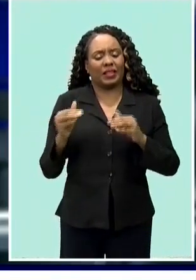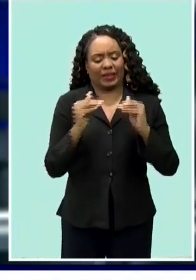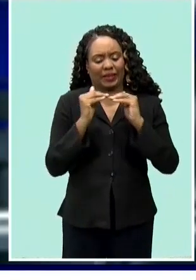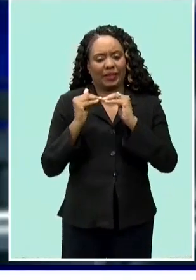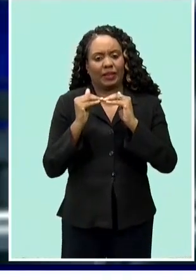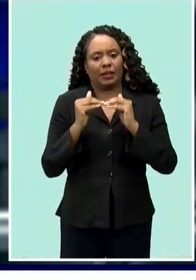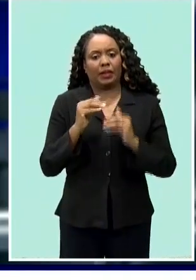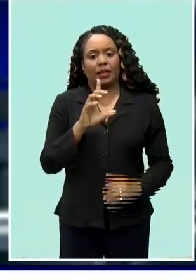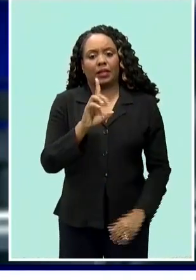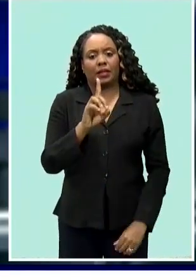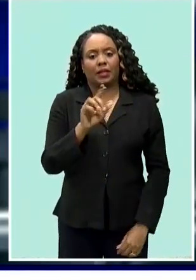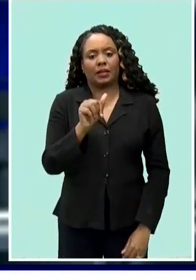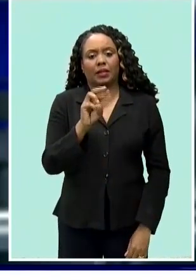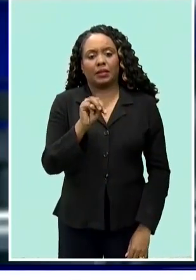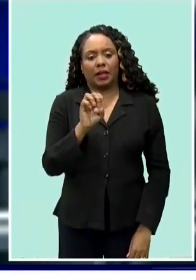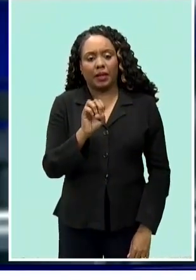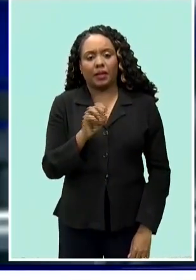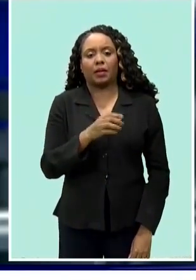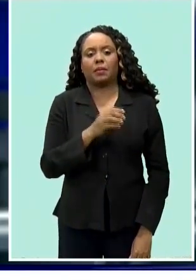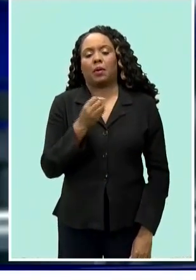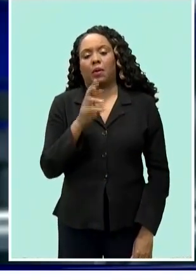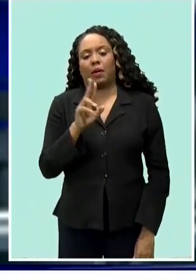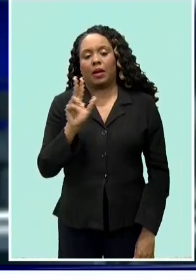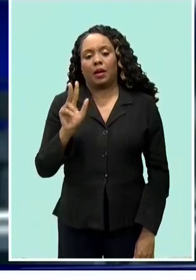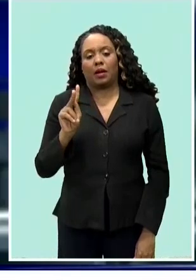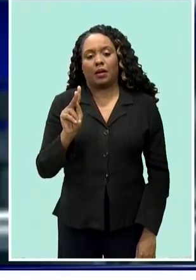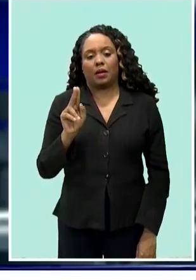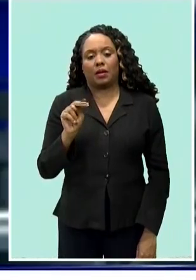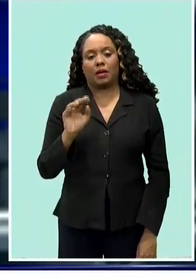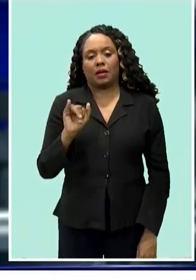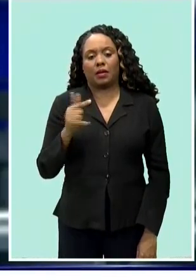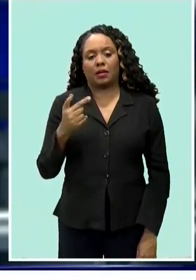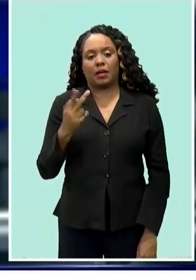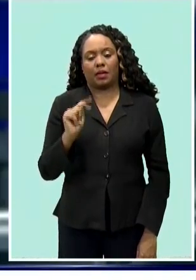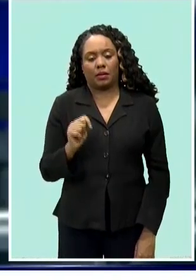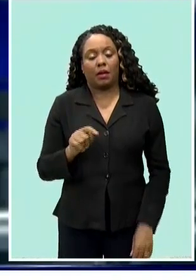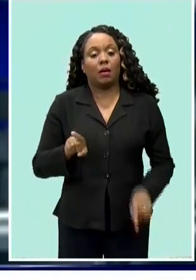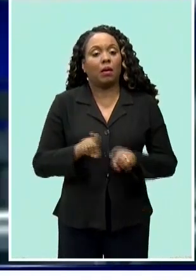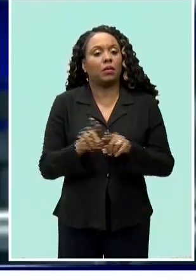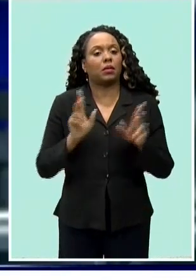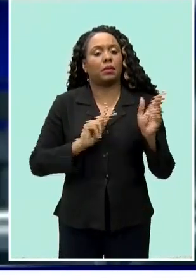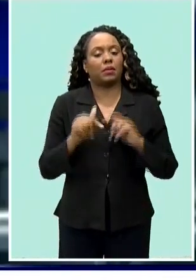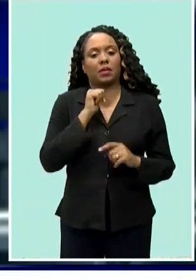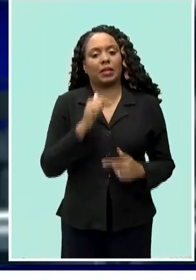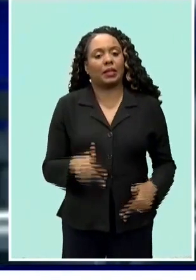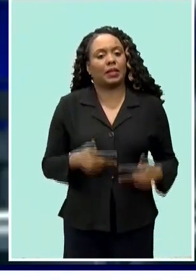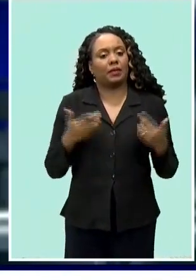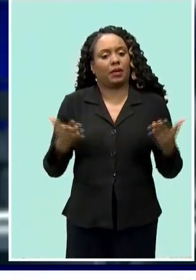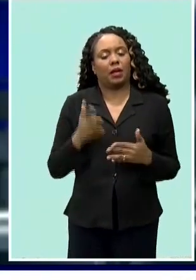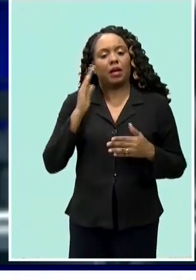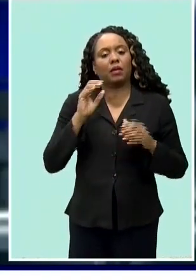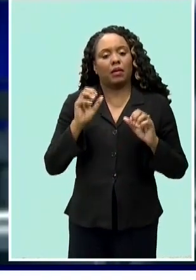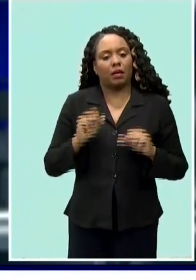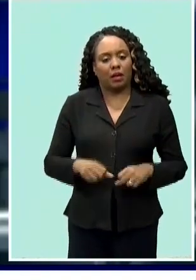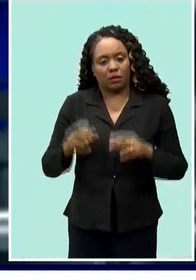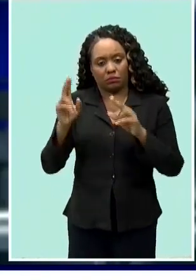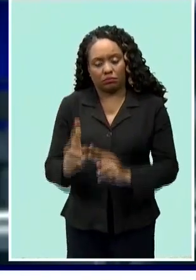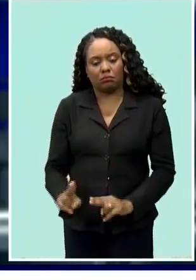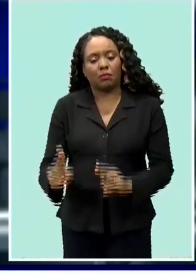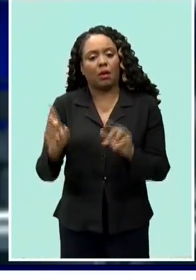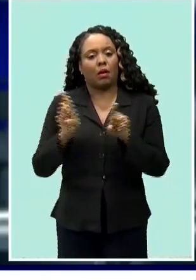Andrew. And non-Barbadians who've served Barbados, the diaspora, or the region will also be recognized through the honorary conferment of an